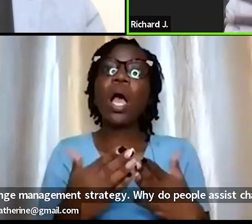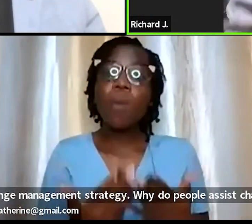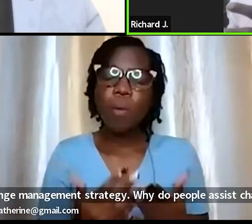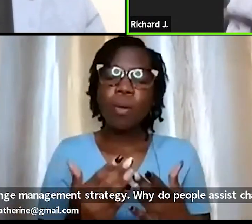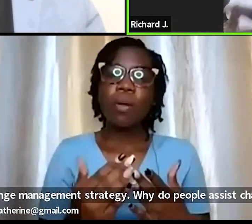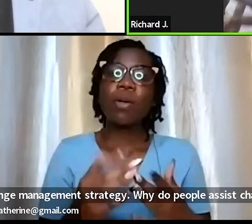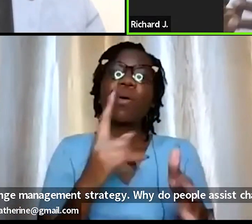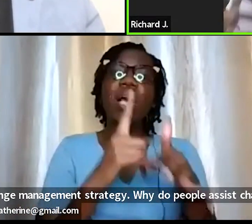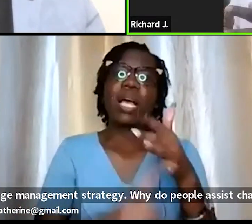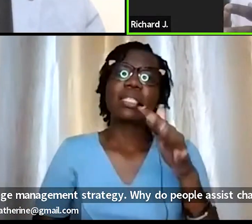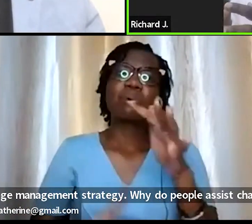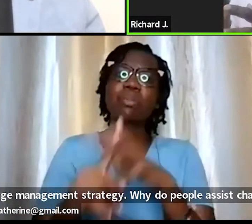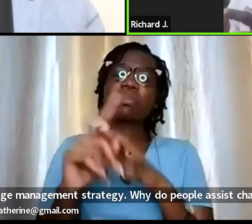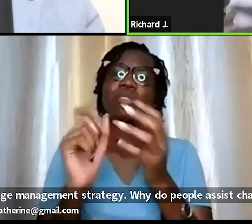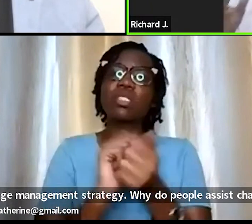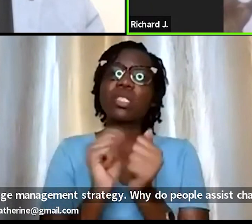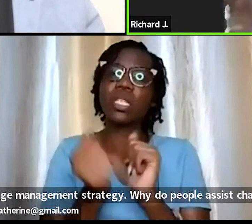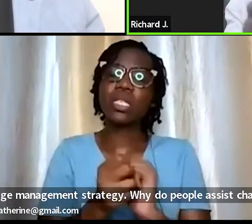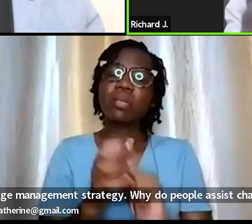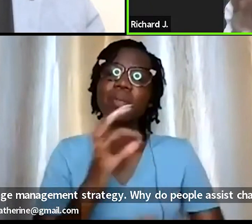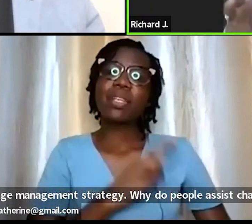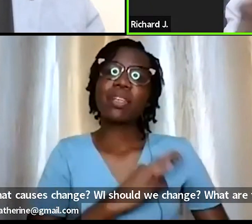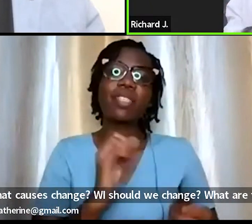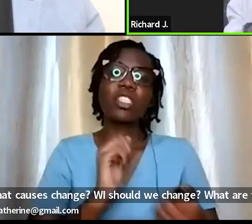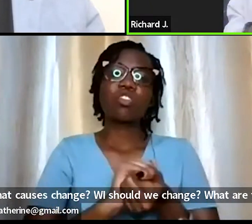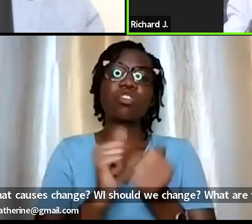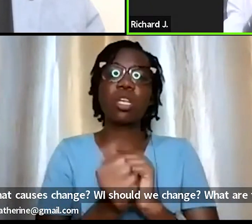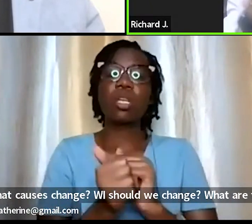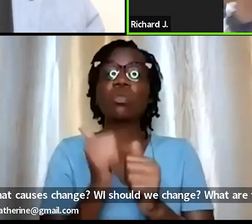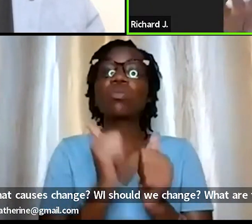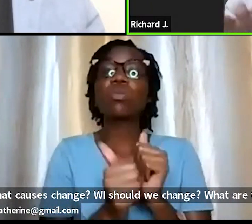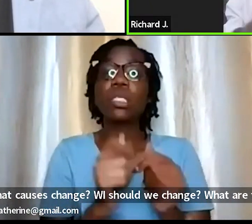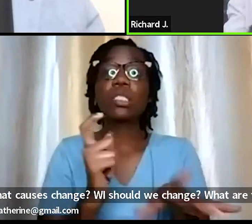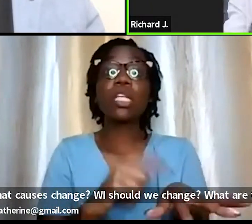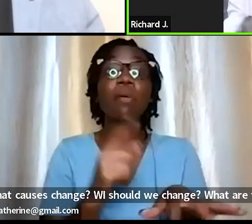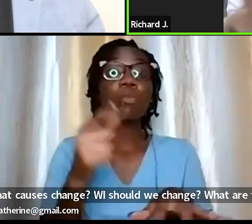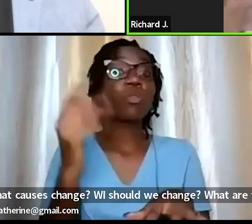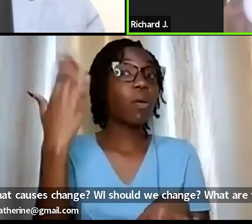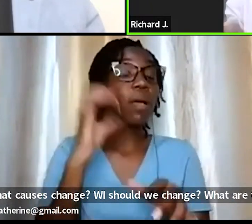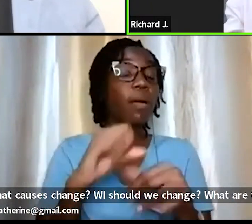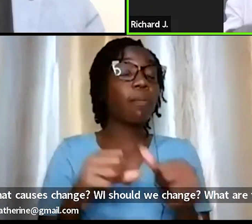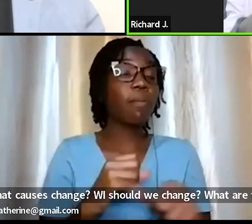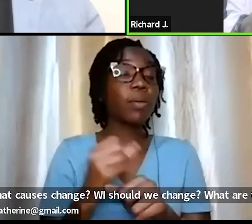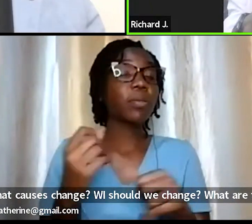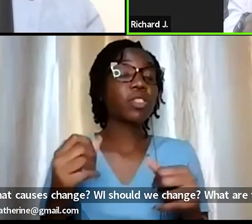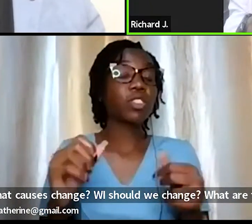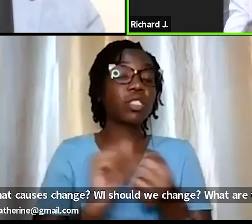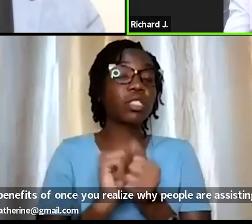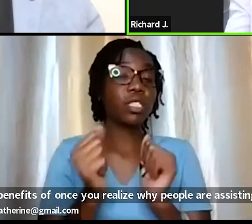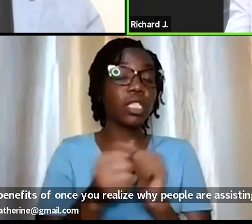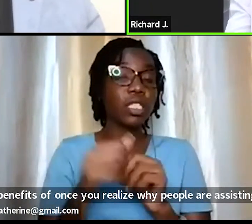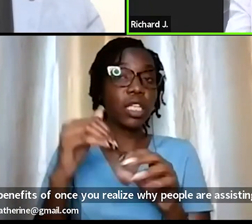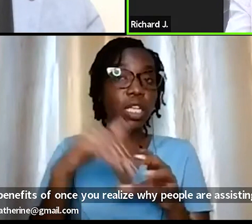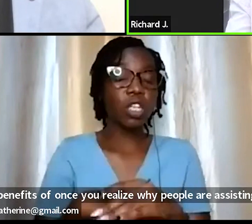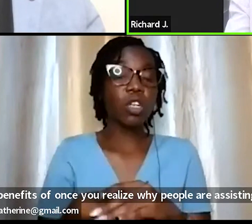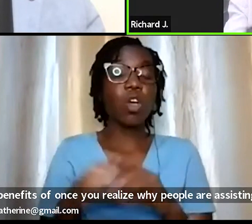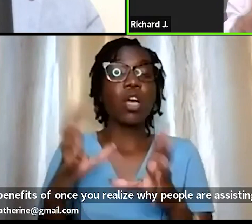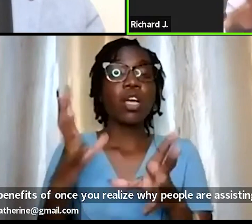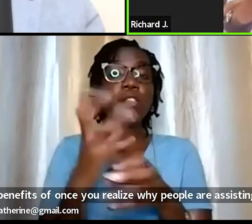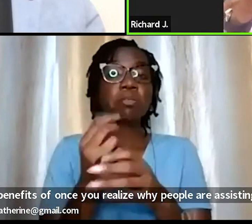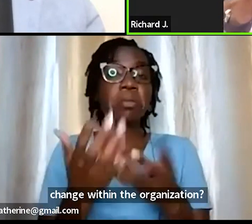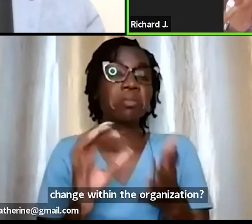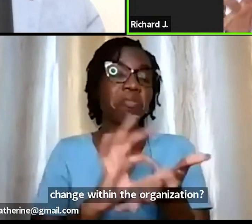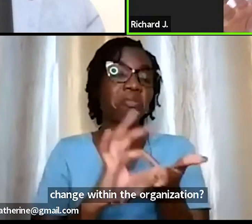Why should we change? What are the benefits of change? Once you realize why people are resisting change within the organization, they're not giving you funds, for